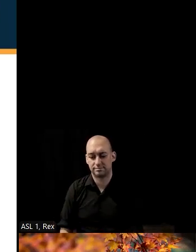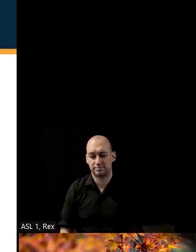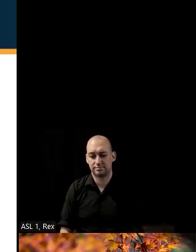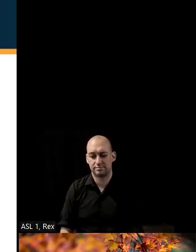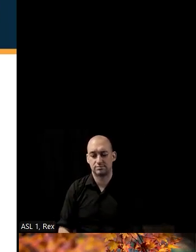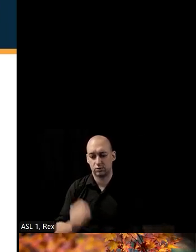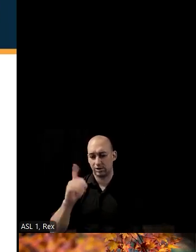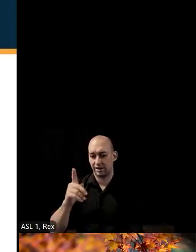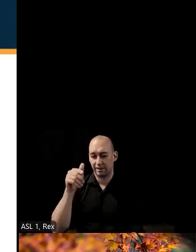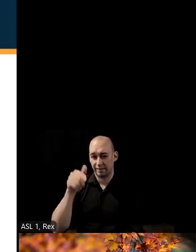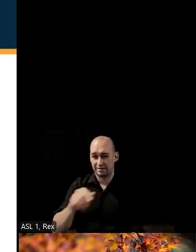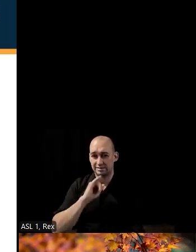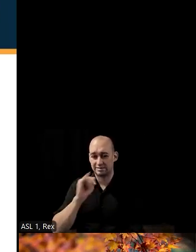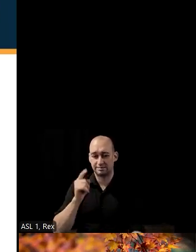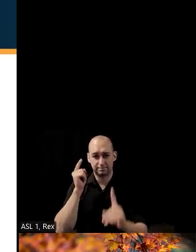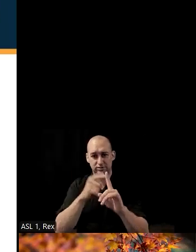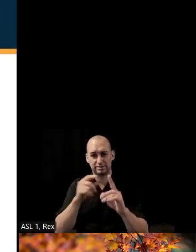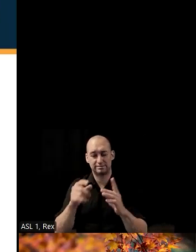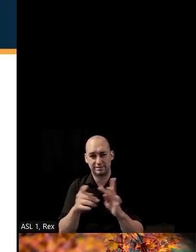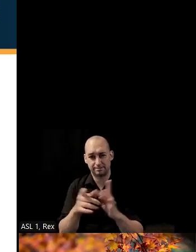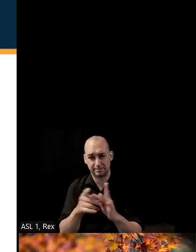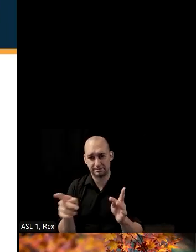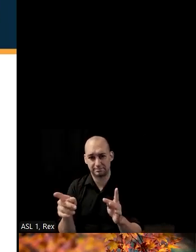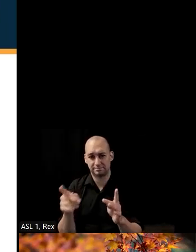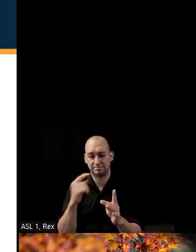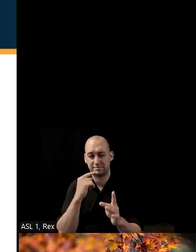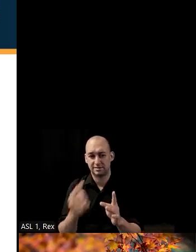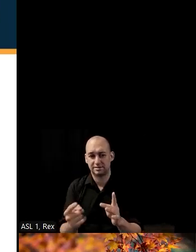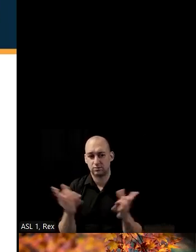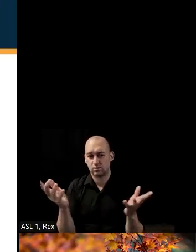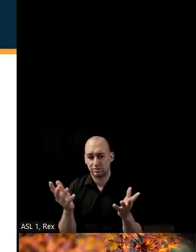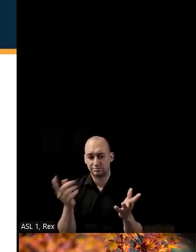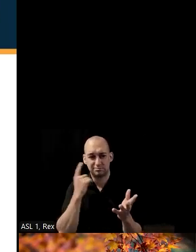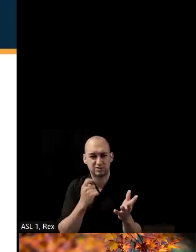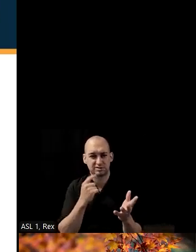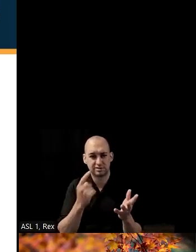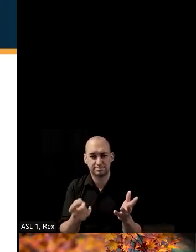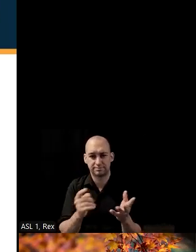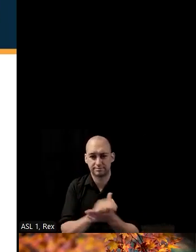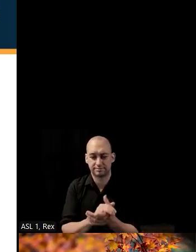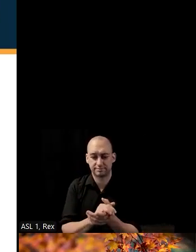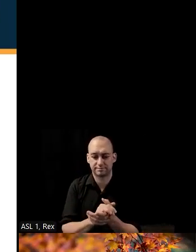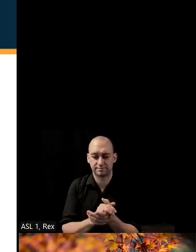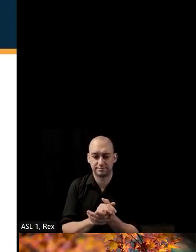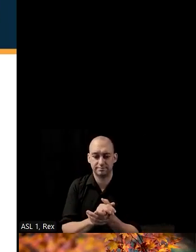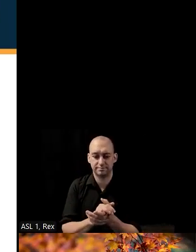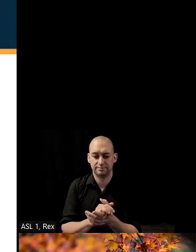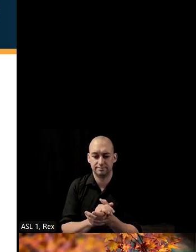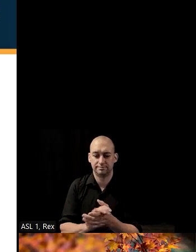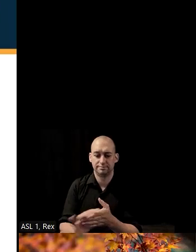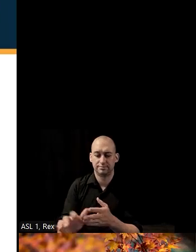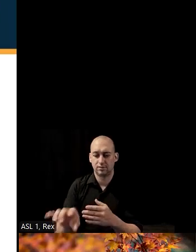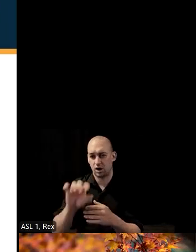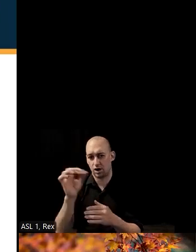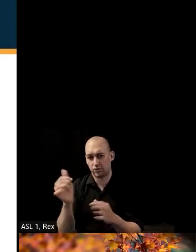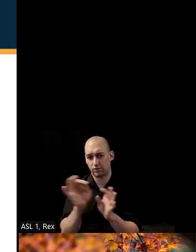Okay, this is the mission statement, which basically just states what I just said. But I would say the other key component